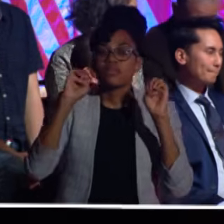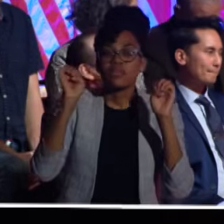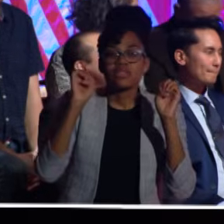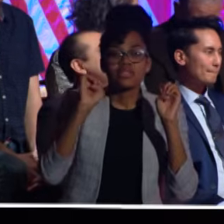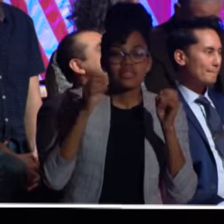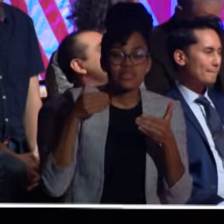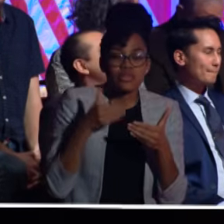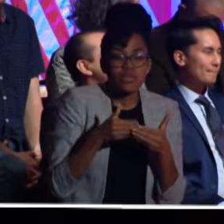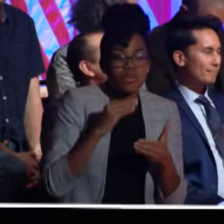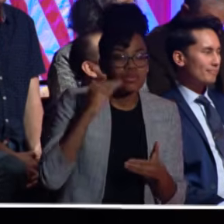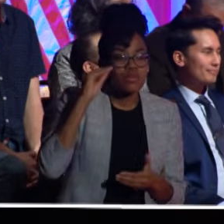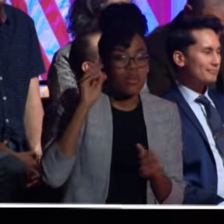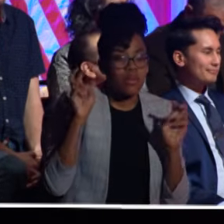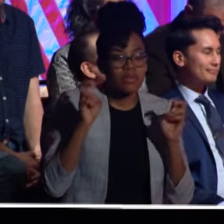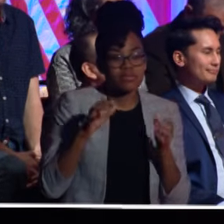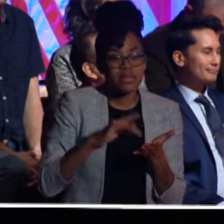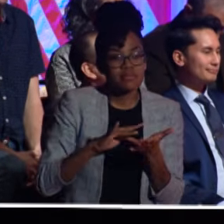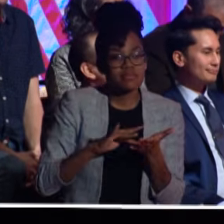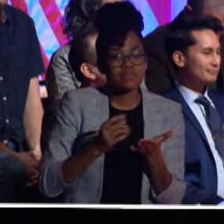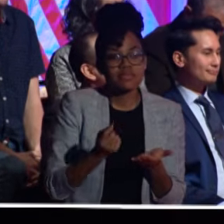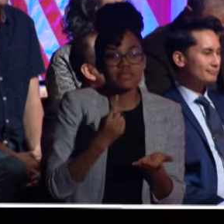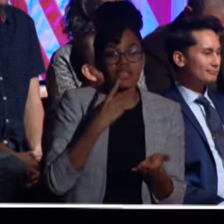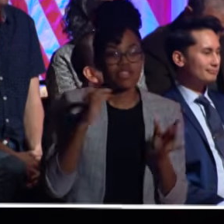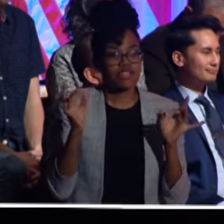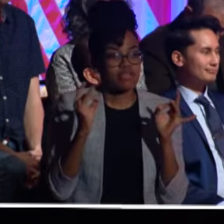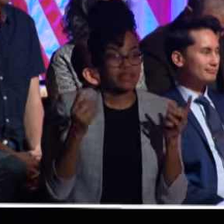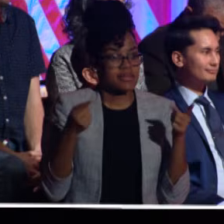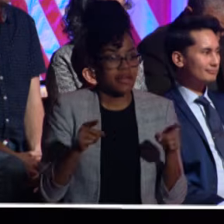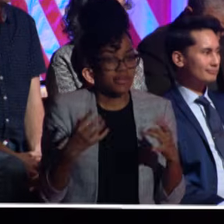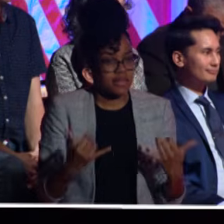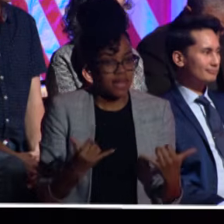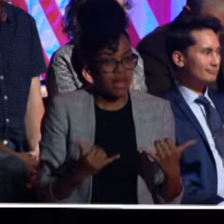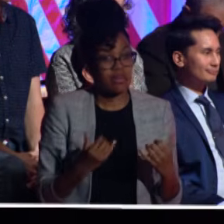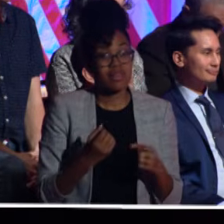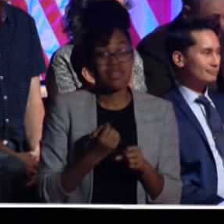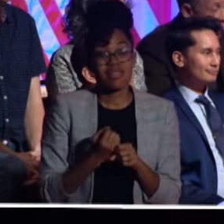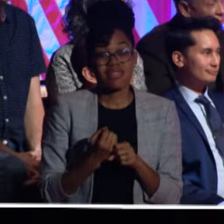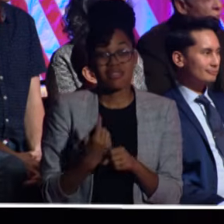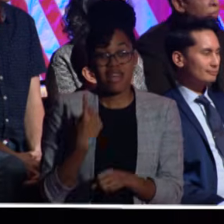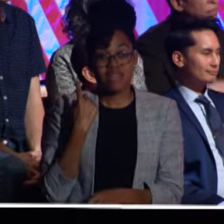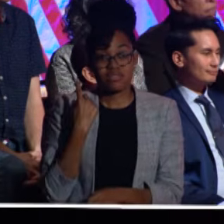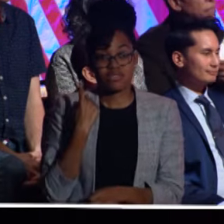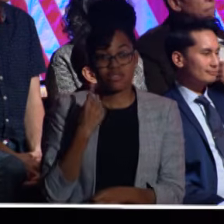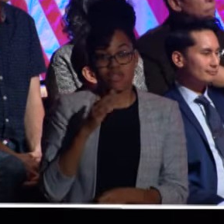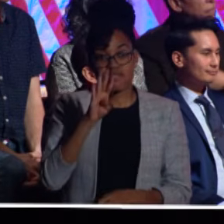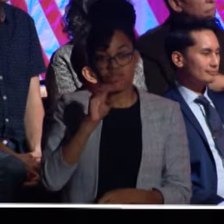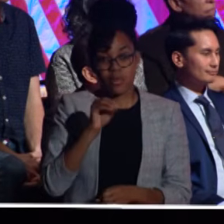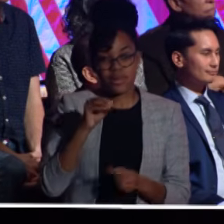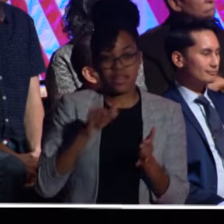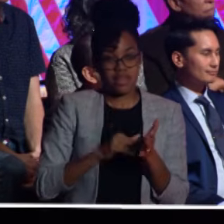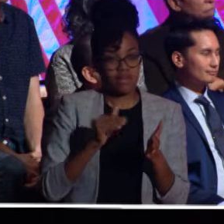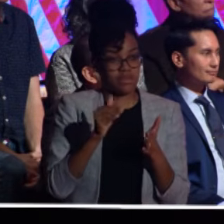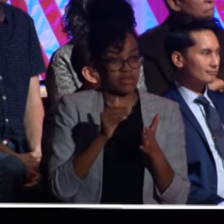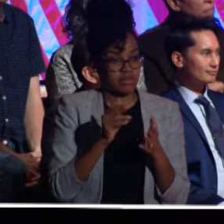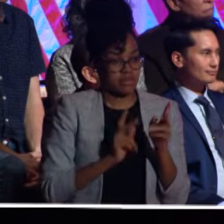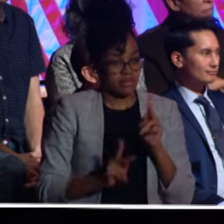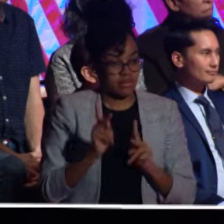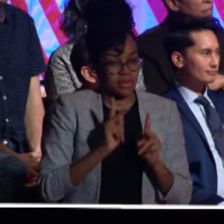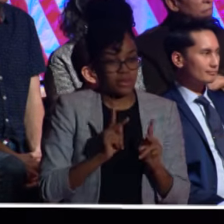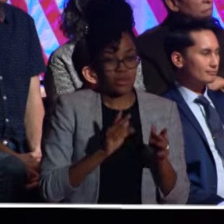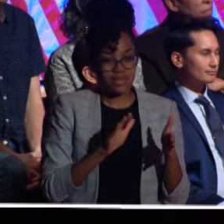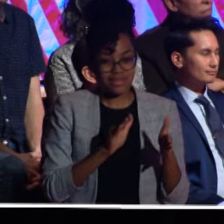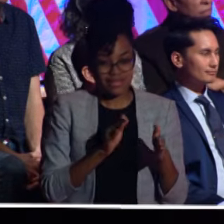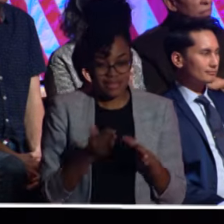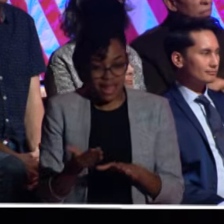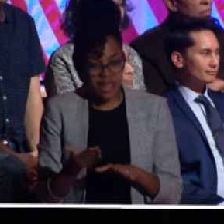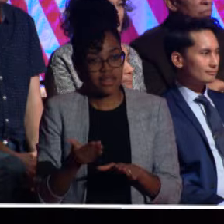opioid crisis, or the fact that last year, nearly 40,000 people in our nation died of gun violence.